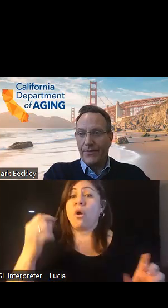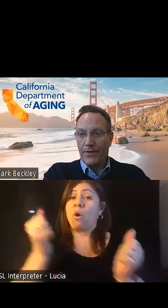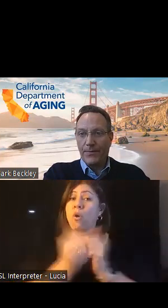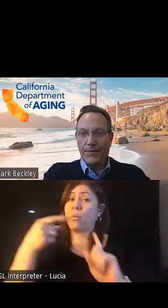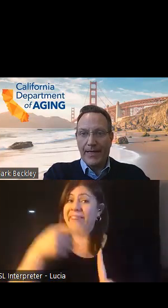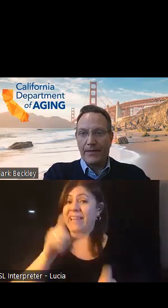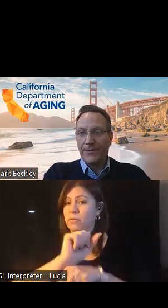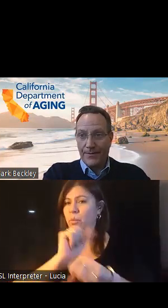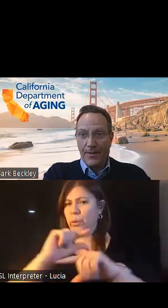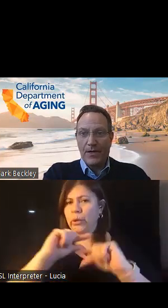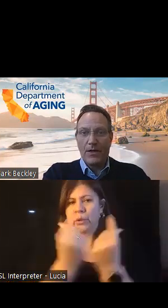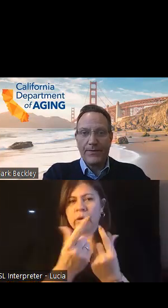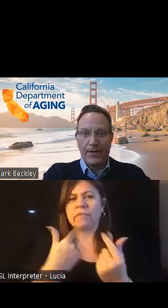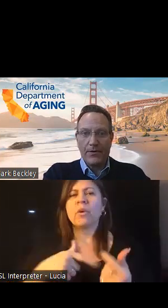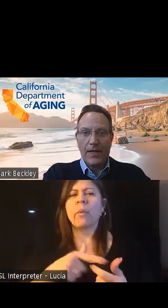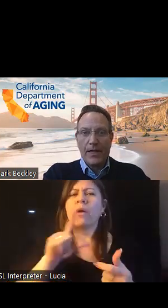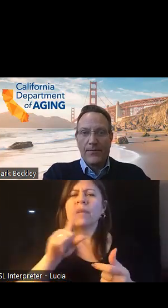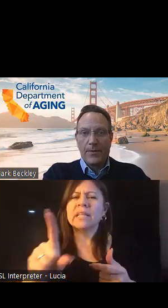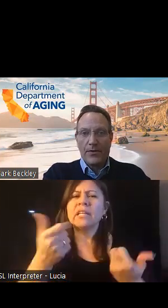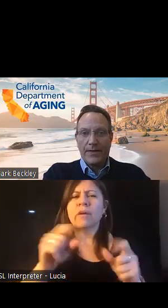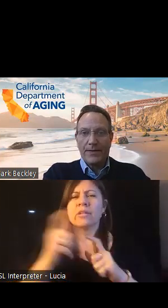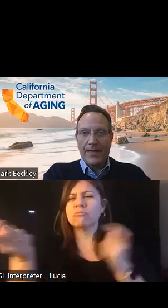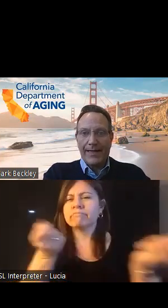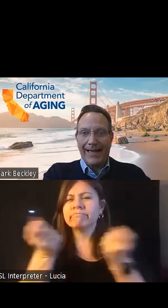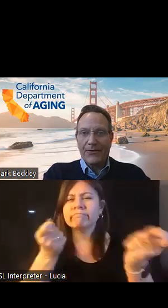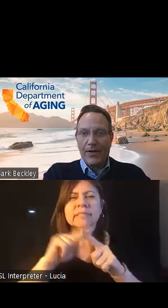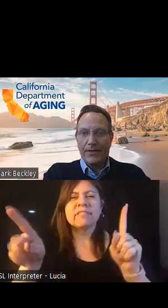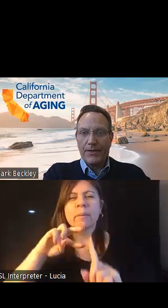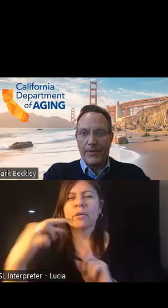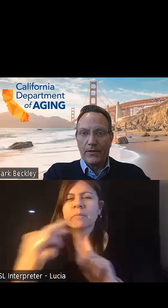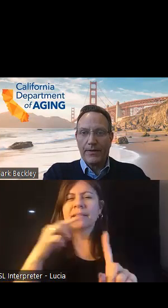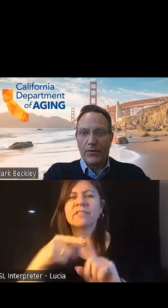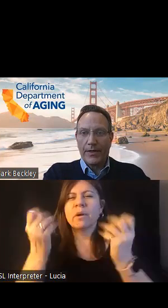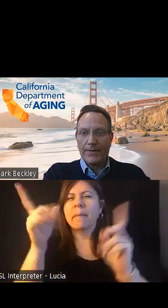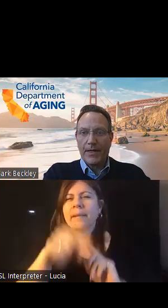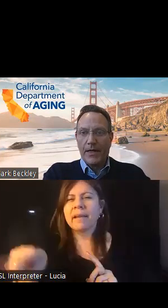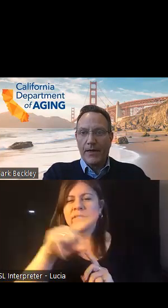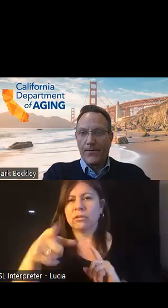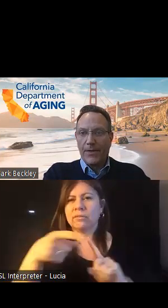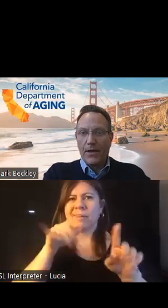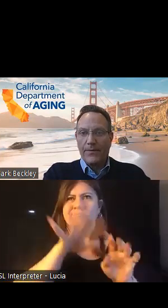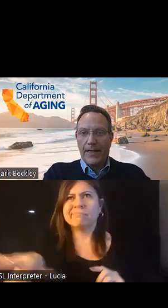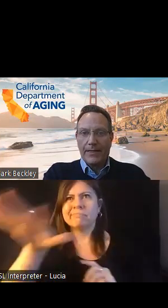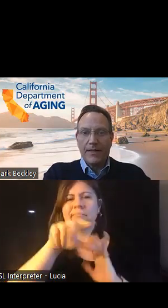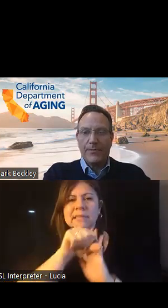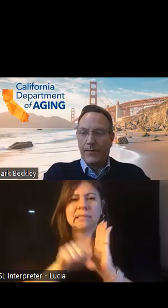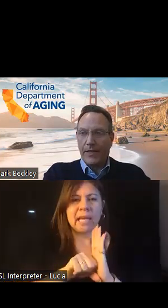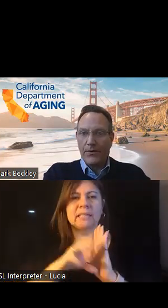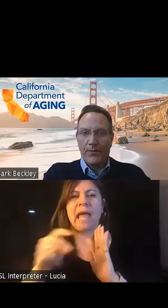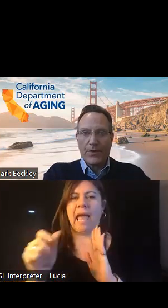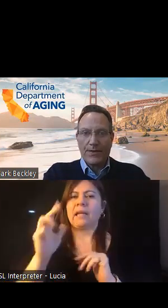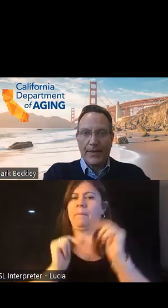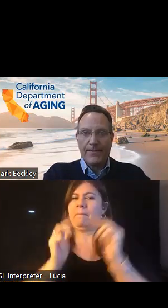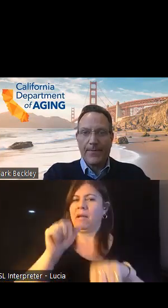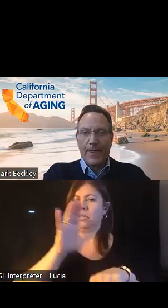together diverse perspectives among all of you from across the state and trying to build on the learnings from the COVID-19 public